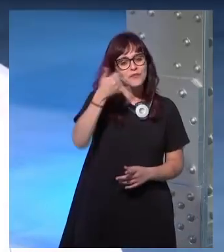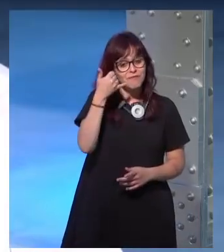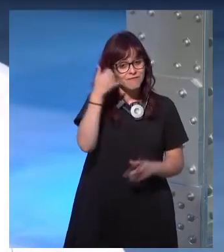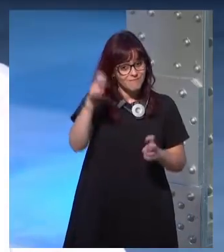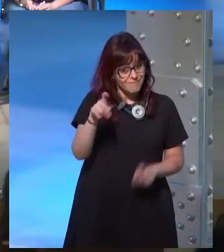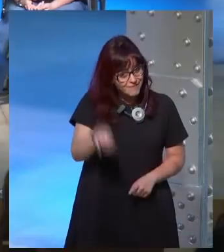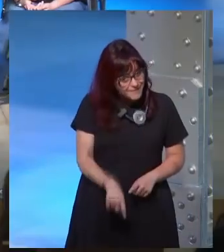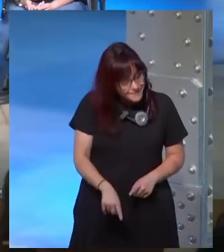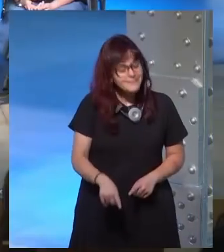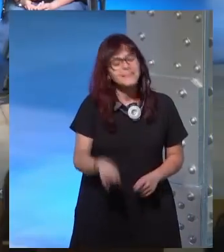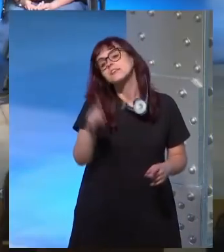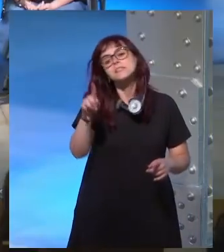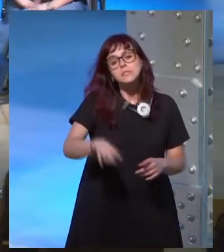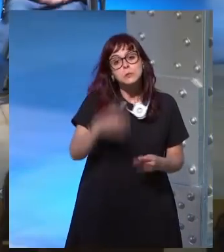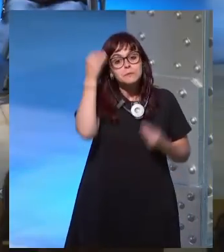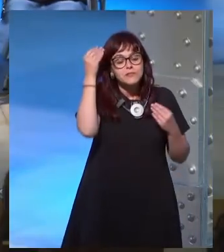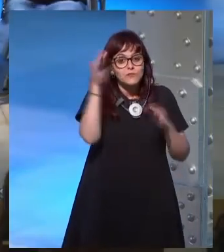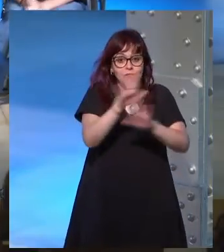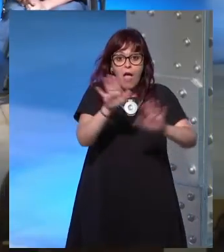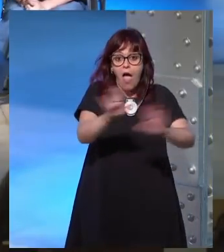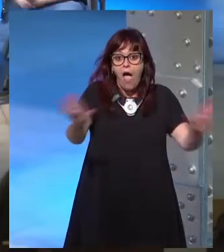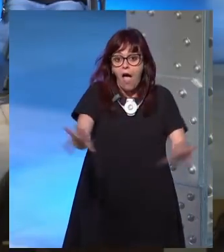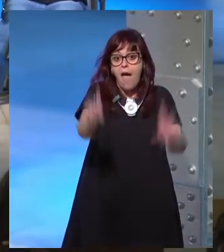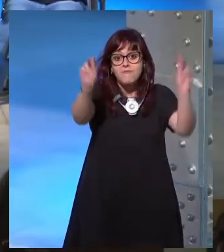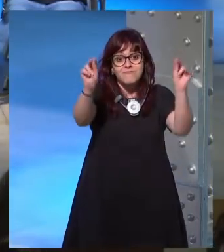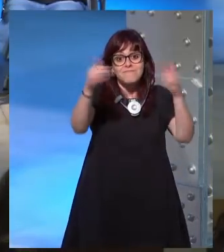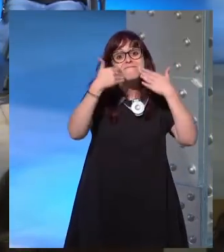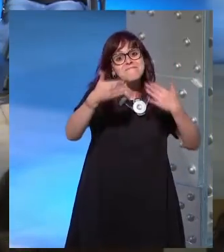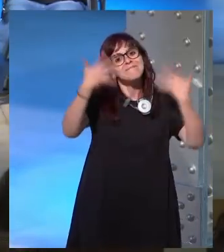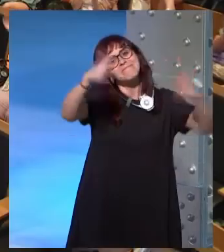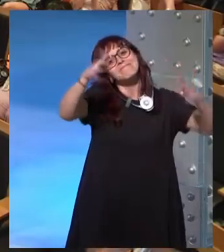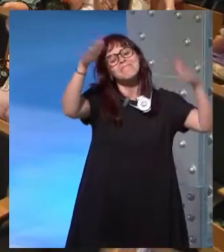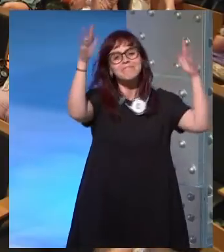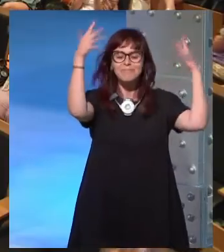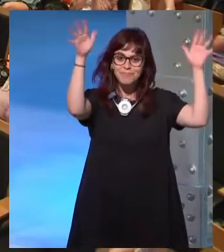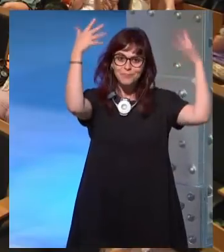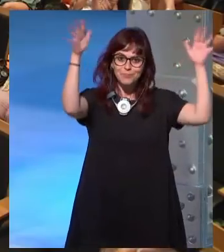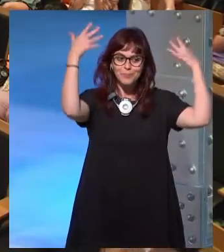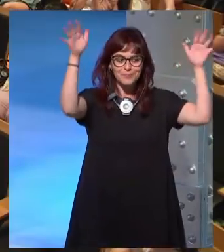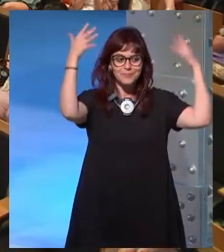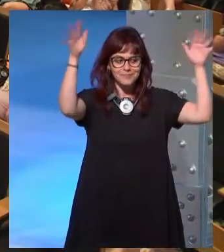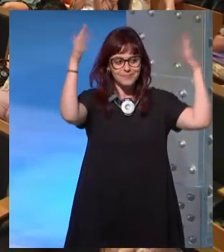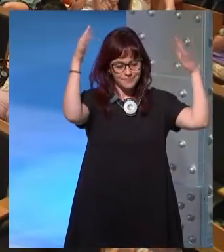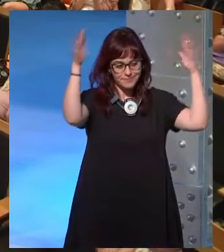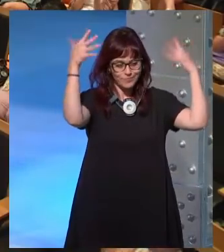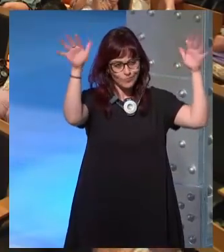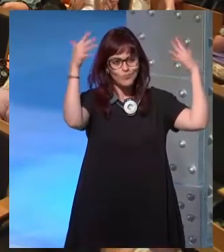Thank you to the Space Fundación Telefónica. And that's it. Thank you.